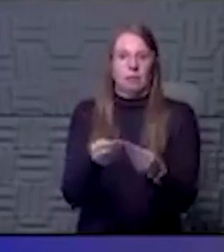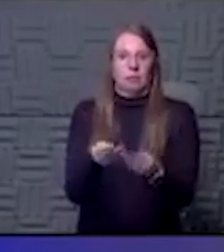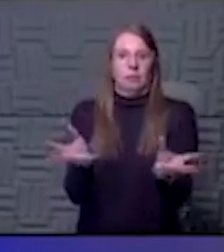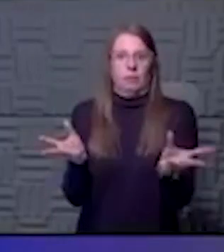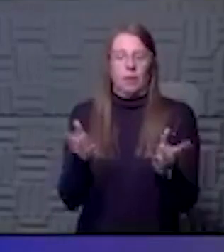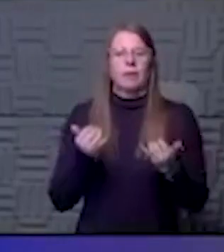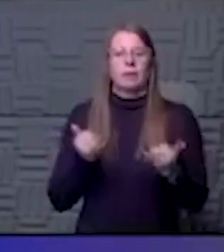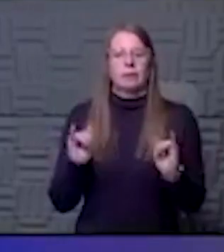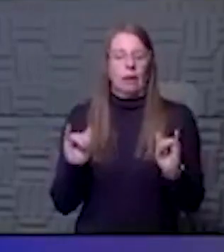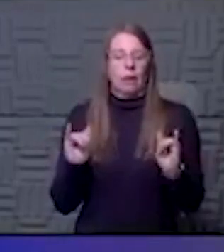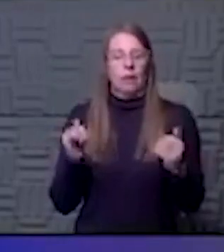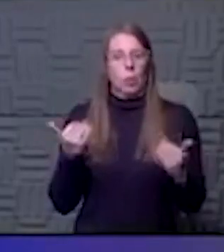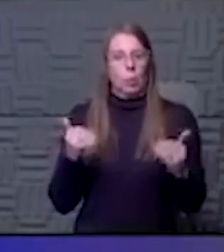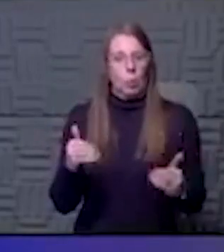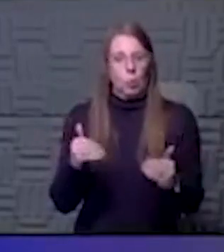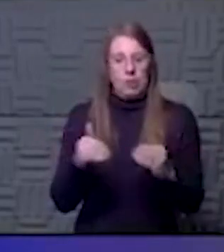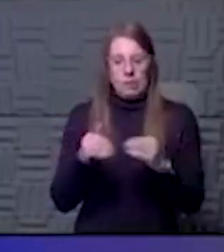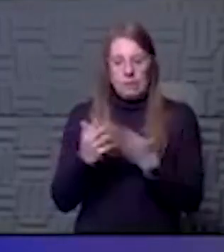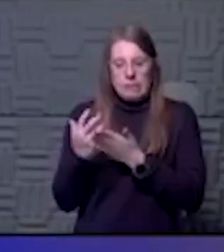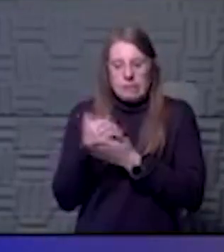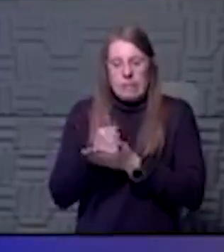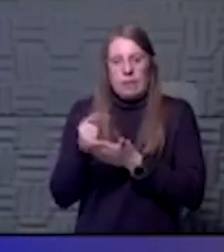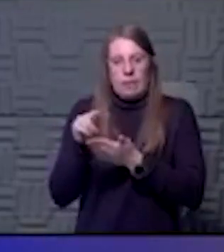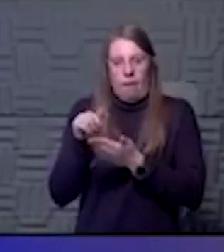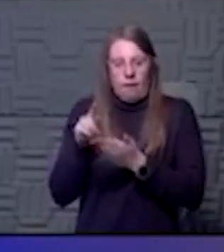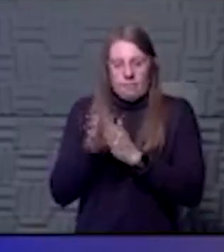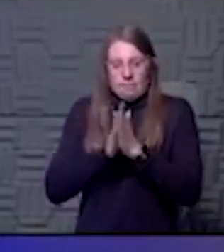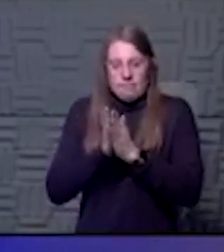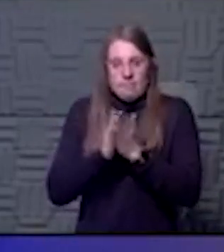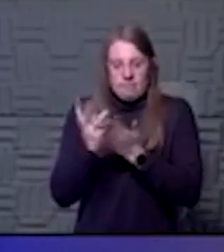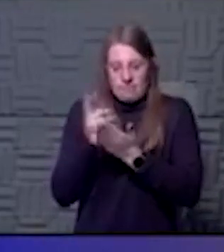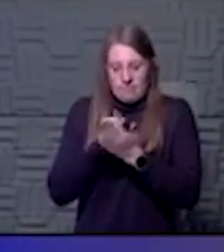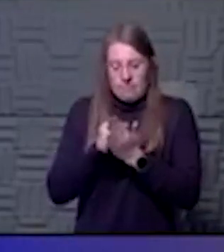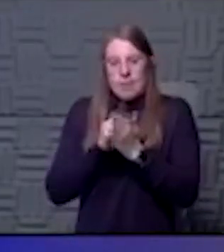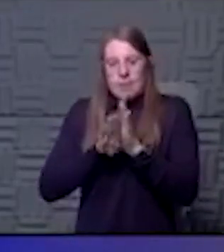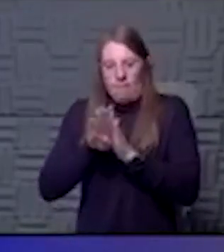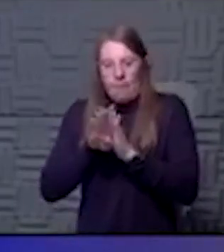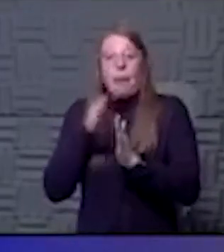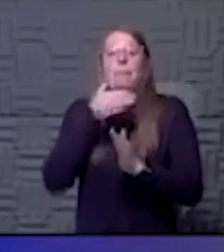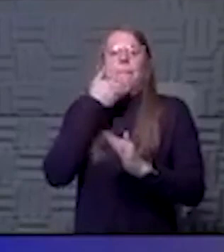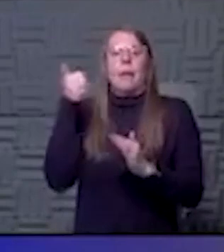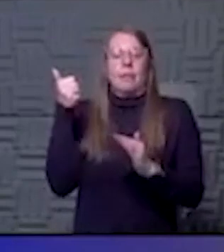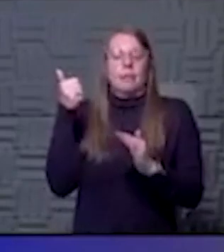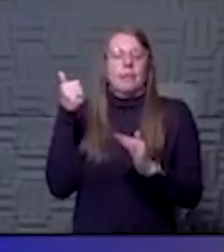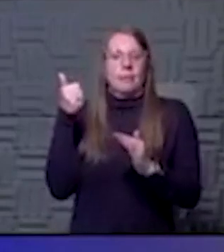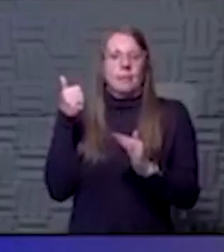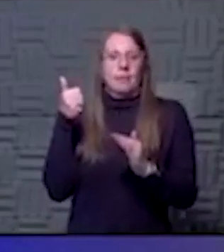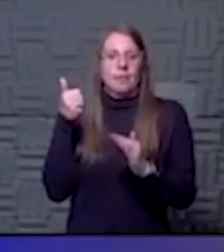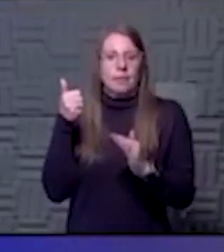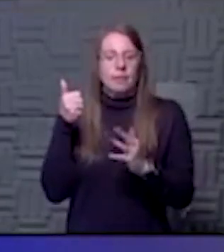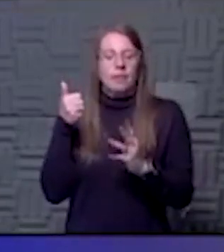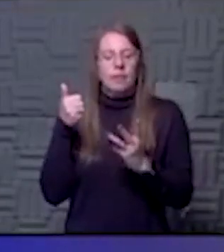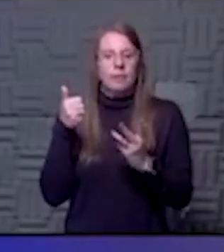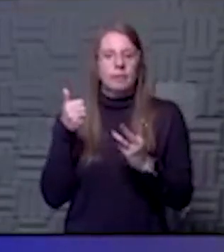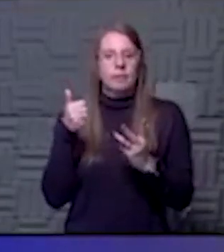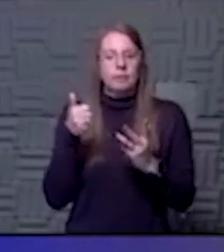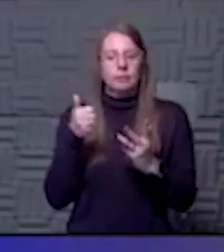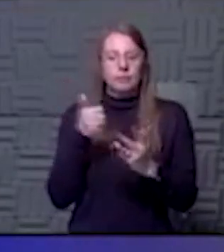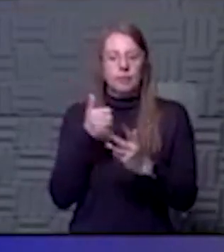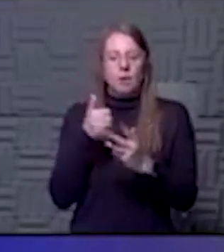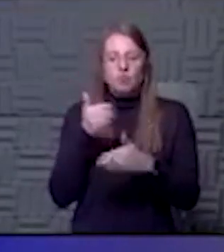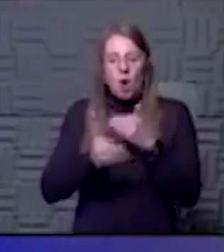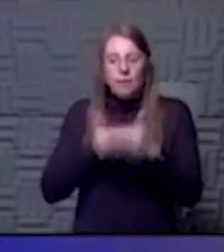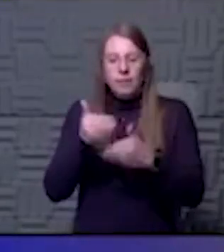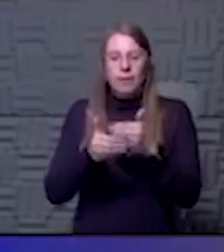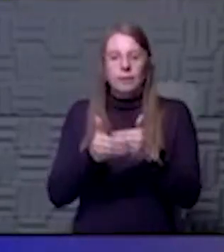will still be an intense time to collect all the data and really develop the best platforms and develop the best